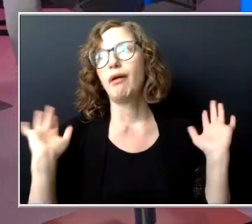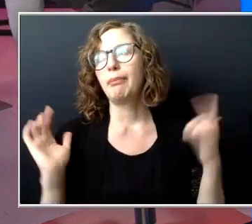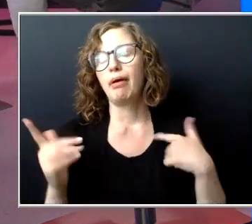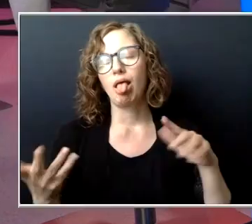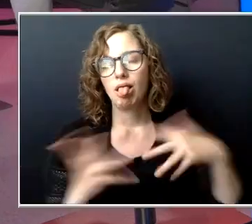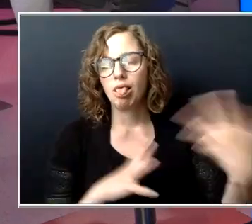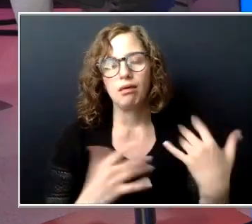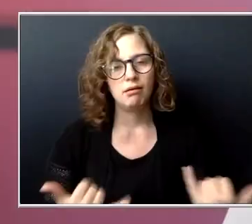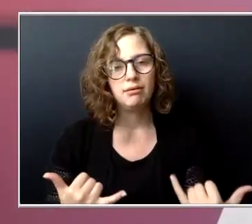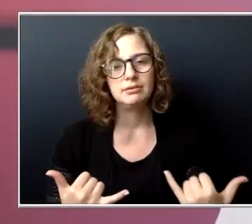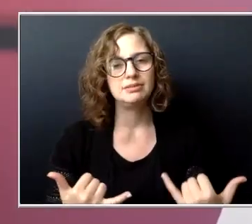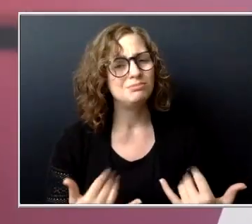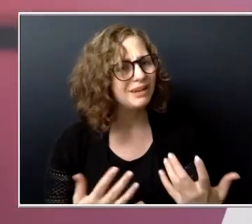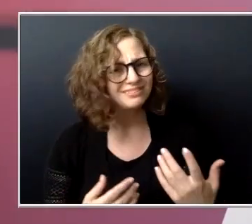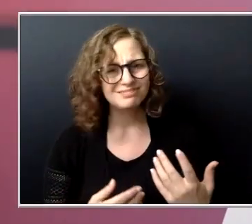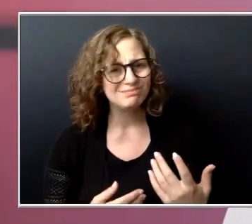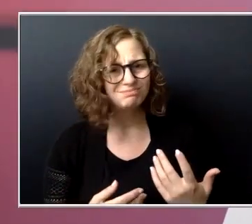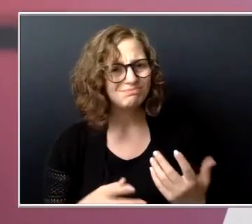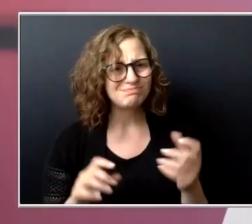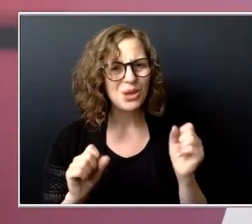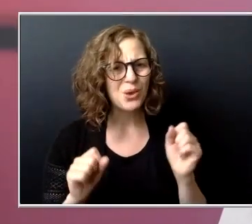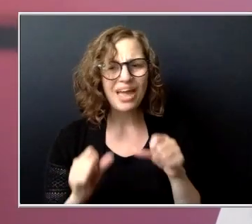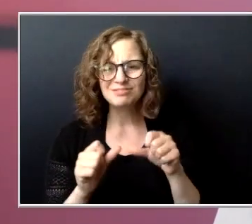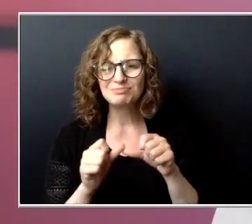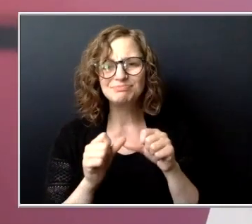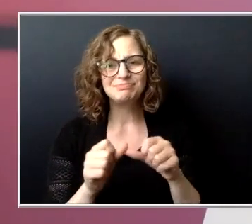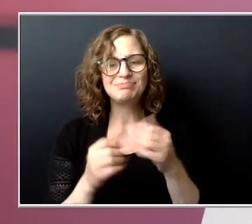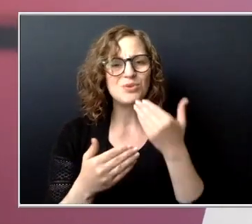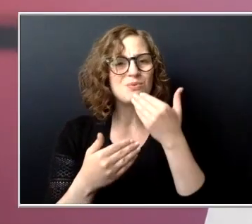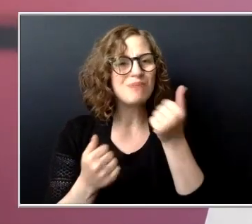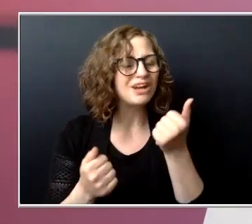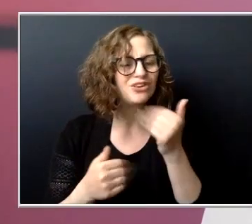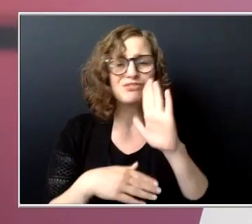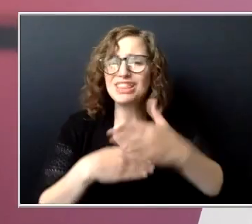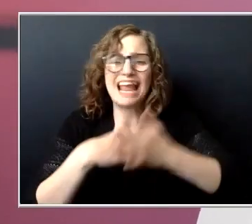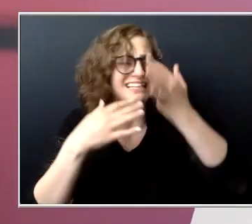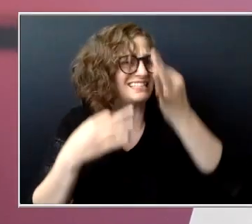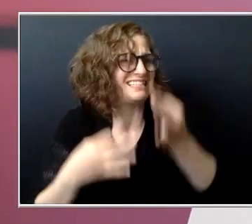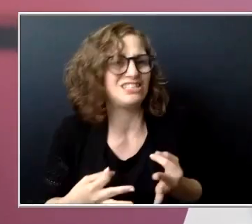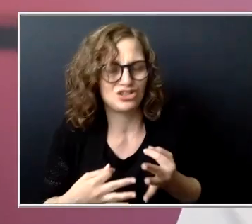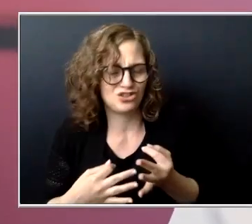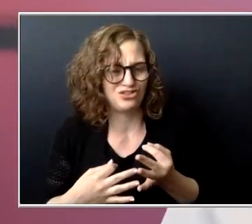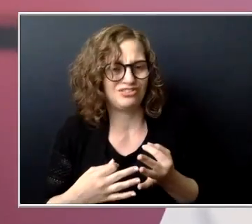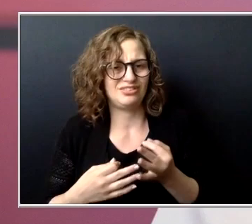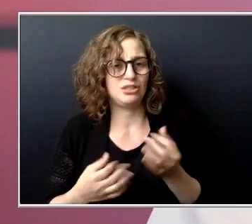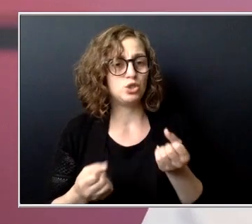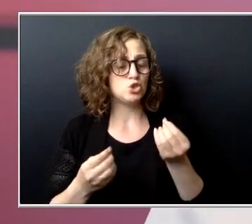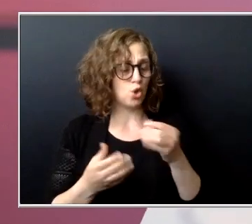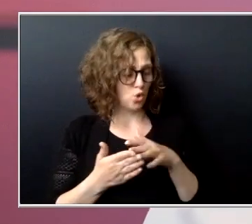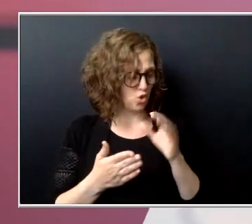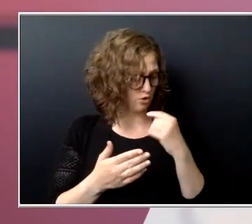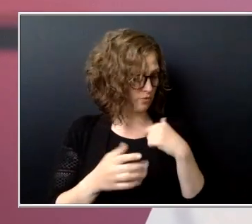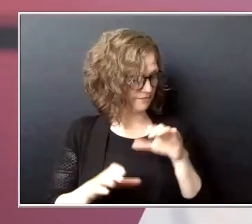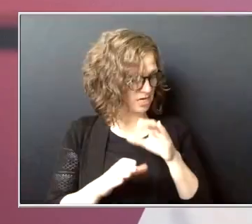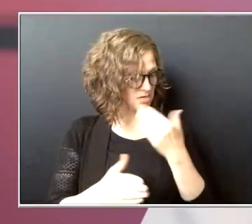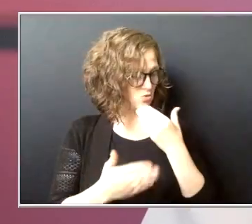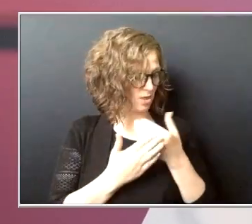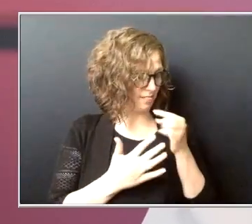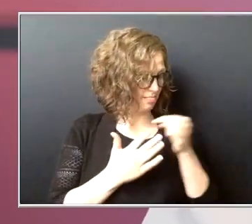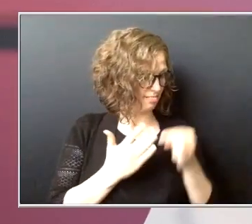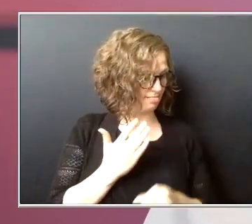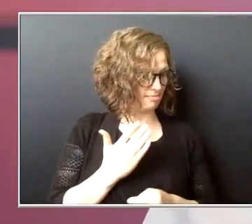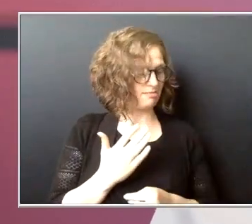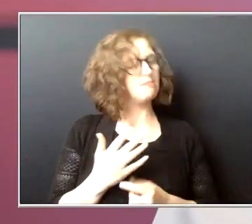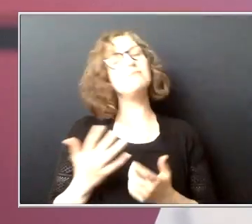is this afternoon, there is the next decision that you get to make every day, and so learn from what you did well and what you didn't, and yes, you can do better, and yes, we